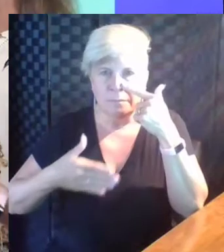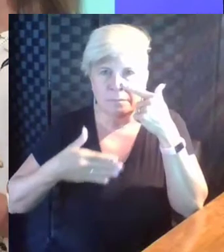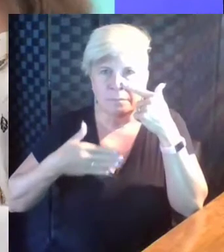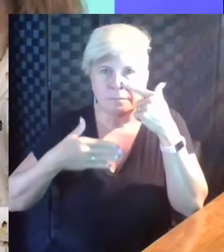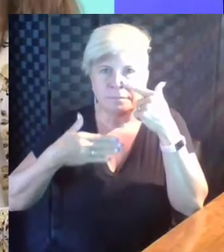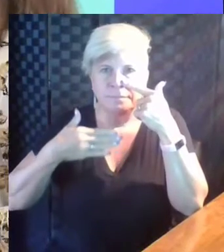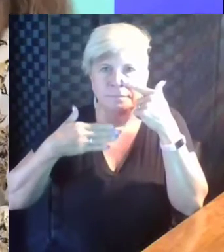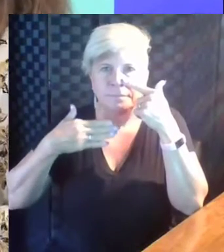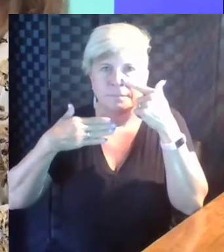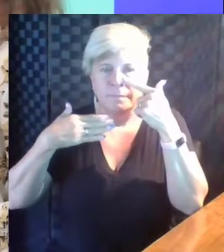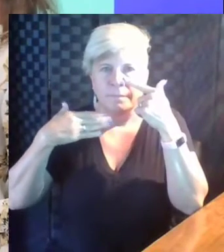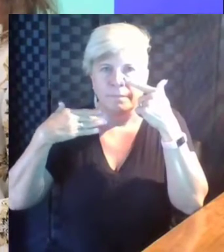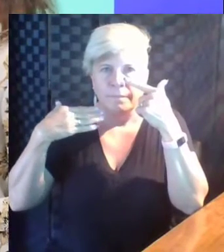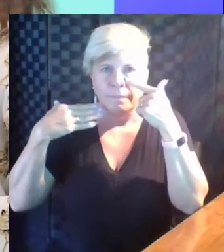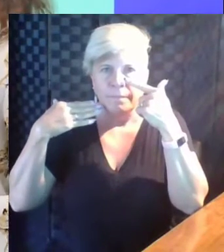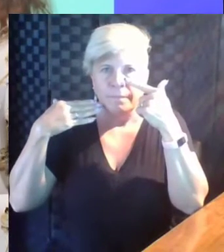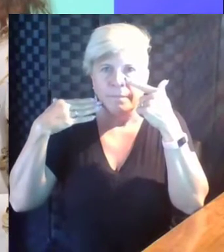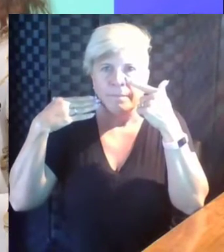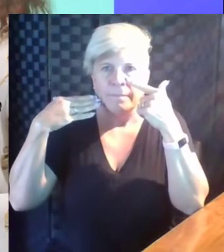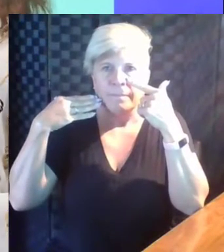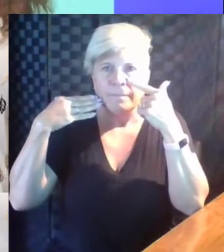deep breath in.